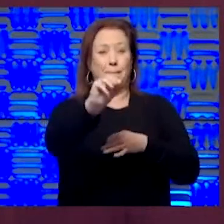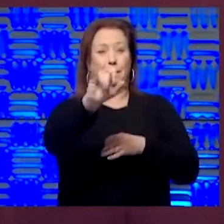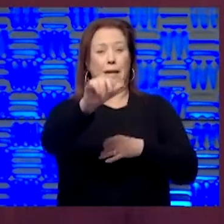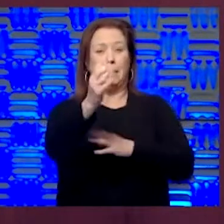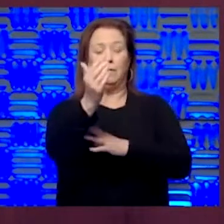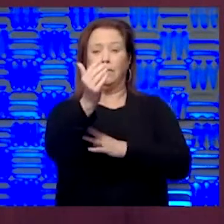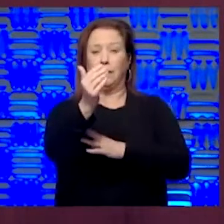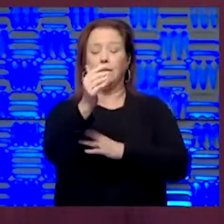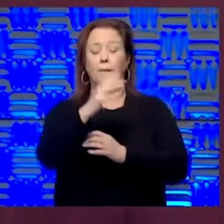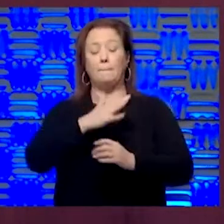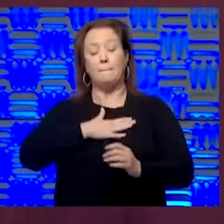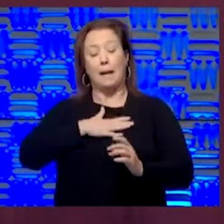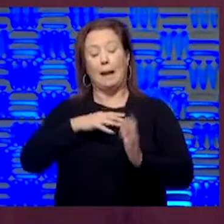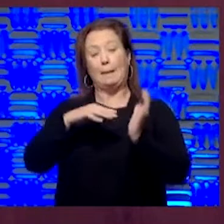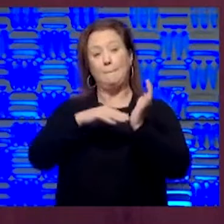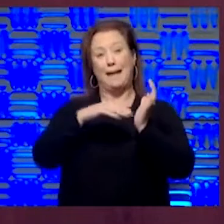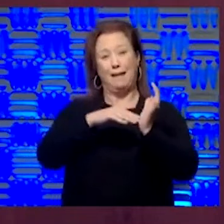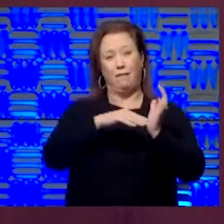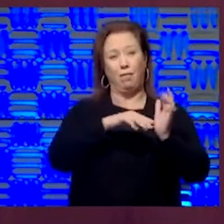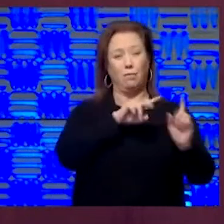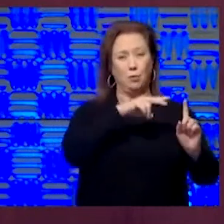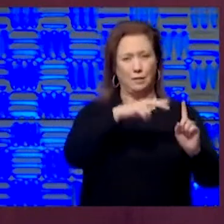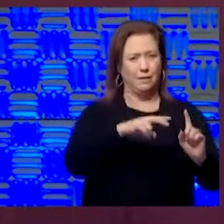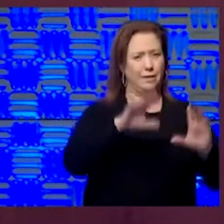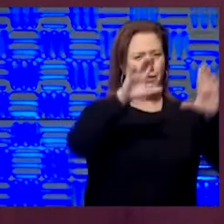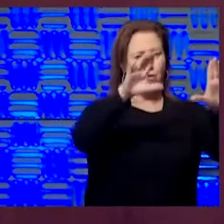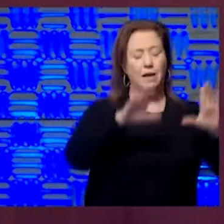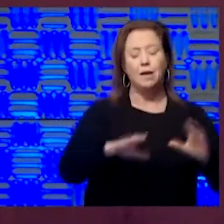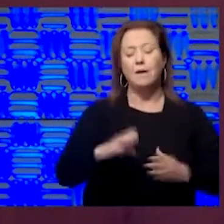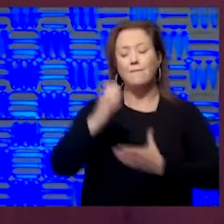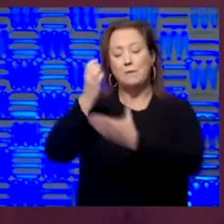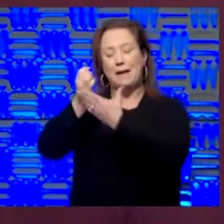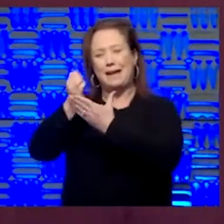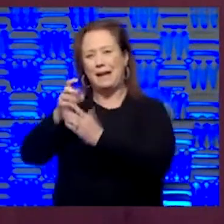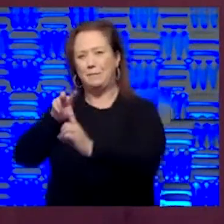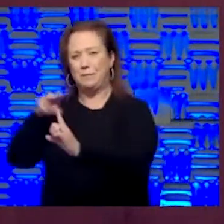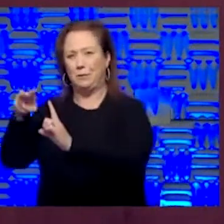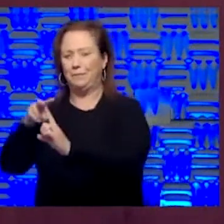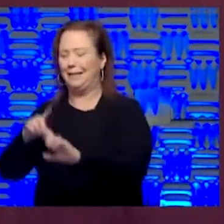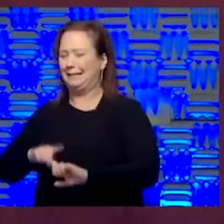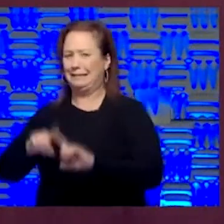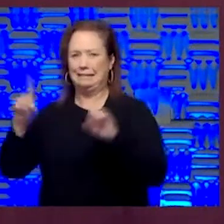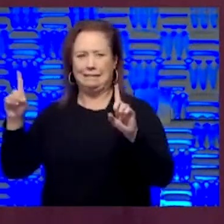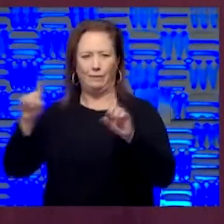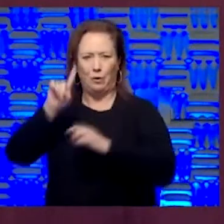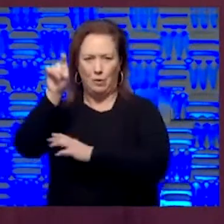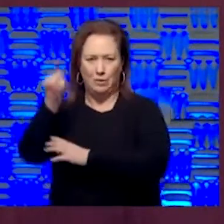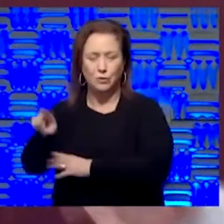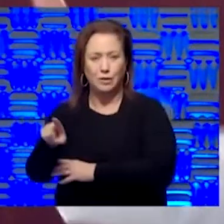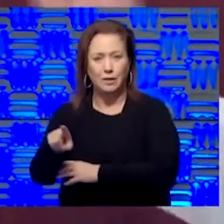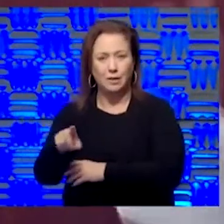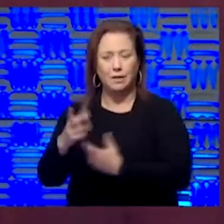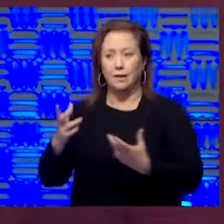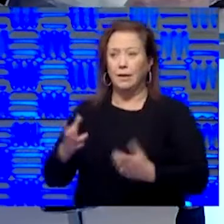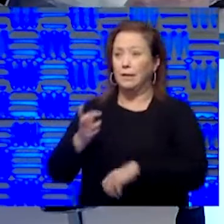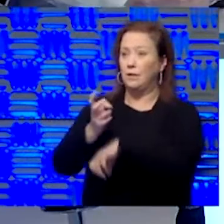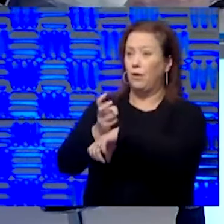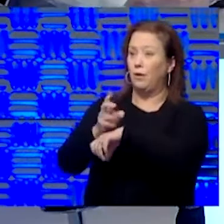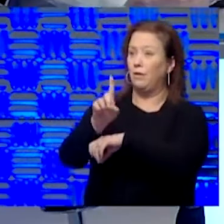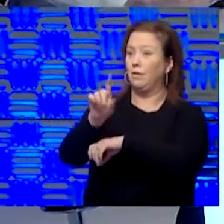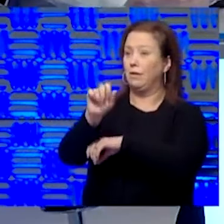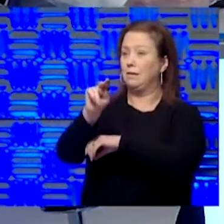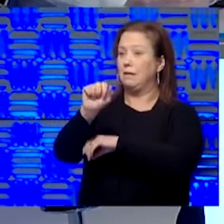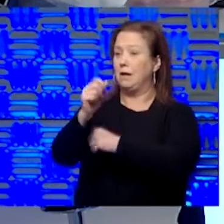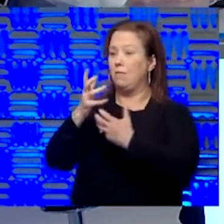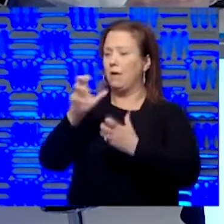perspective, that's great. From an economic, social health perspective, that's a whole different question. Yeah. And then I'm going to ask you a question. I just want